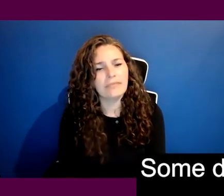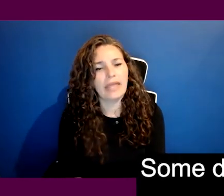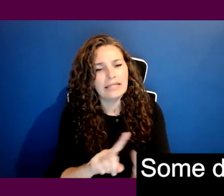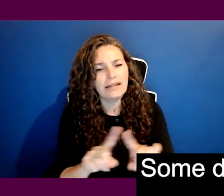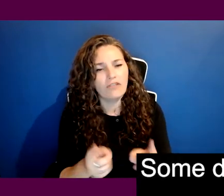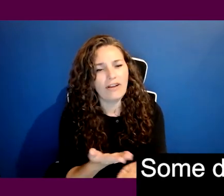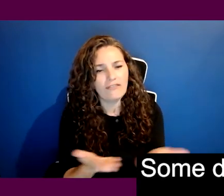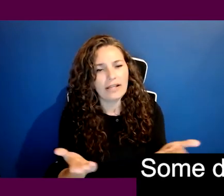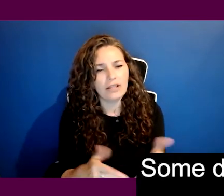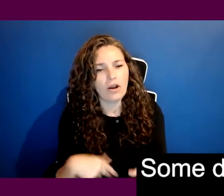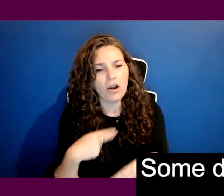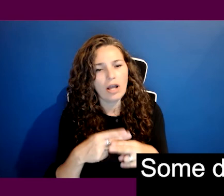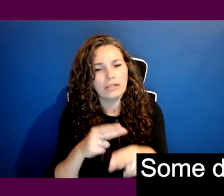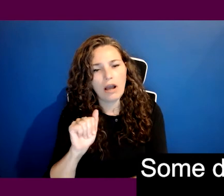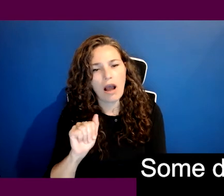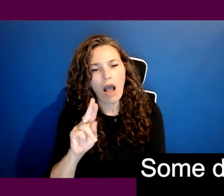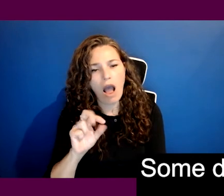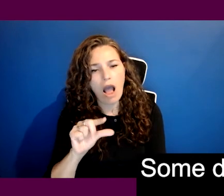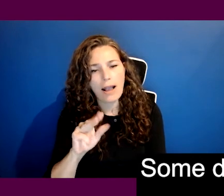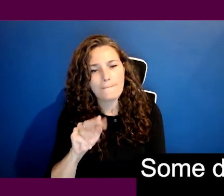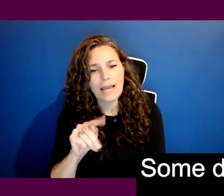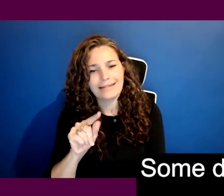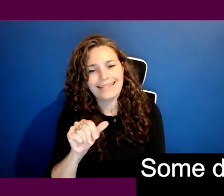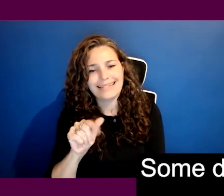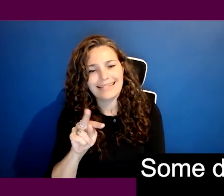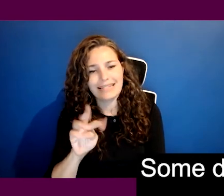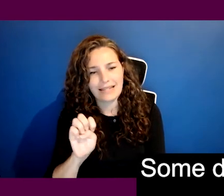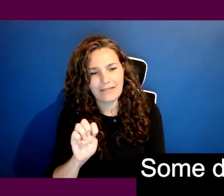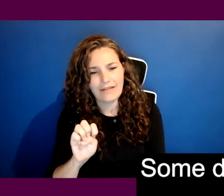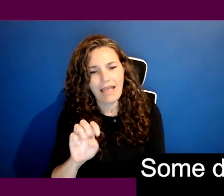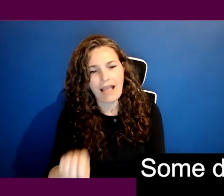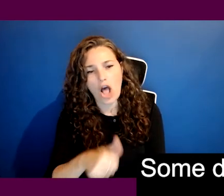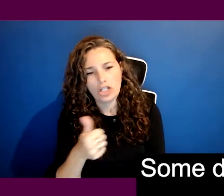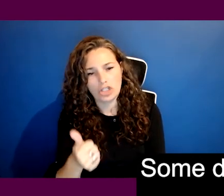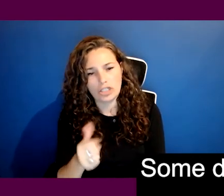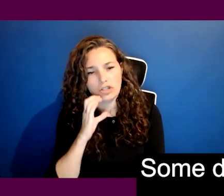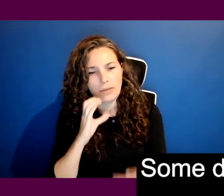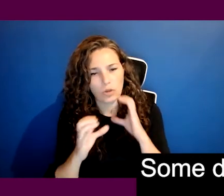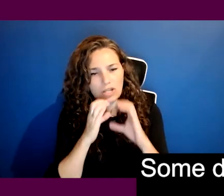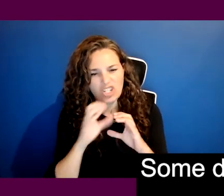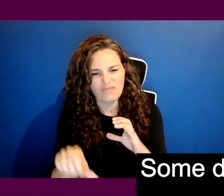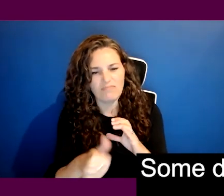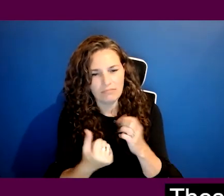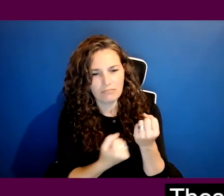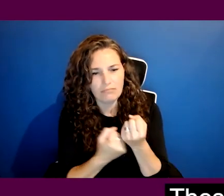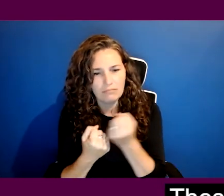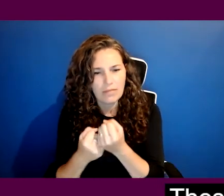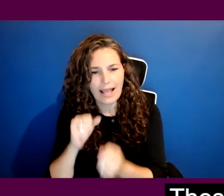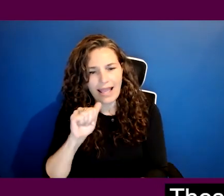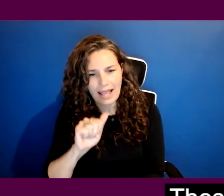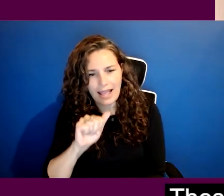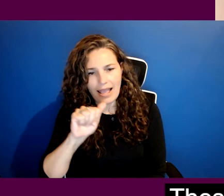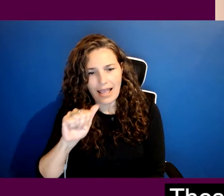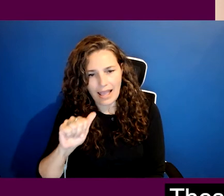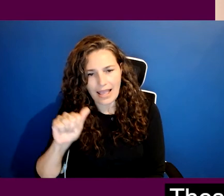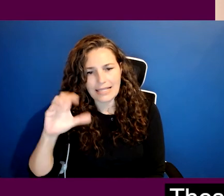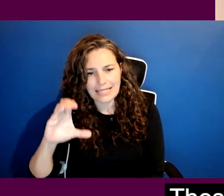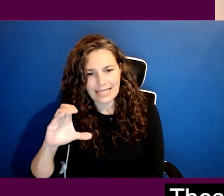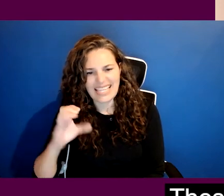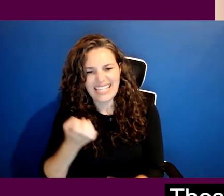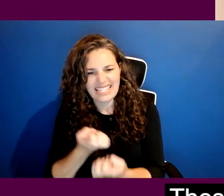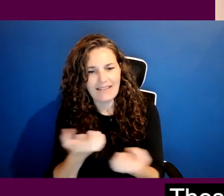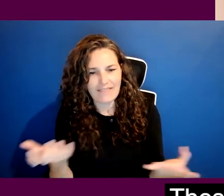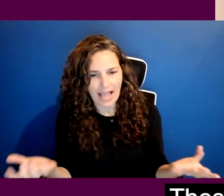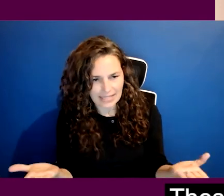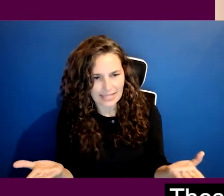Some devices are called augmentative and alternative communication, or AAC devices. These are